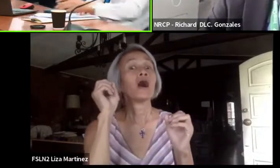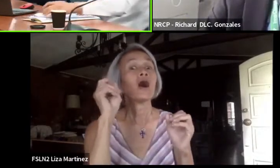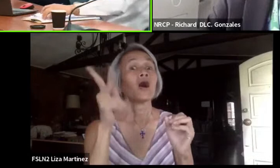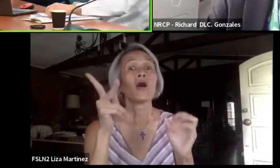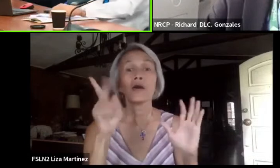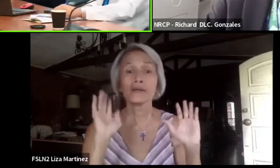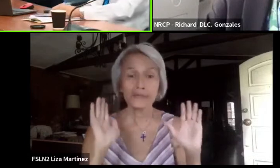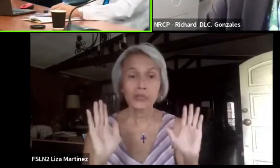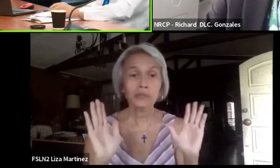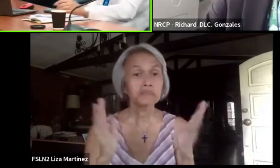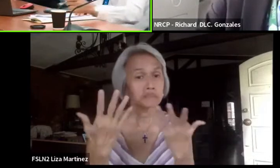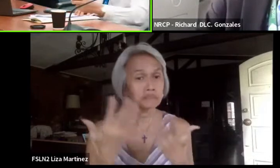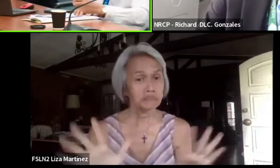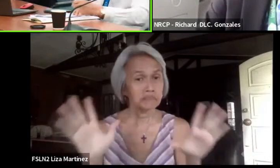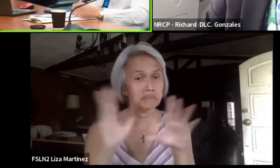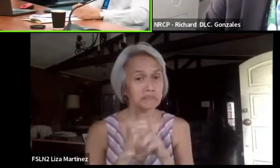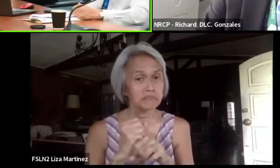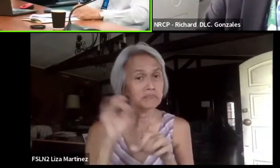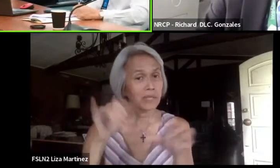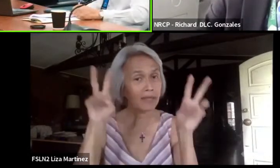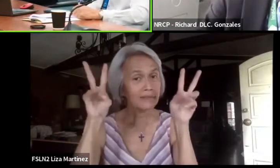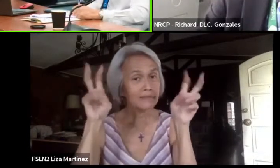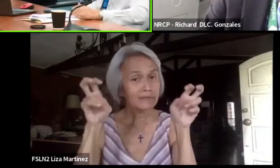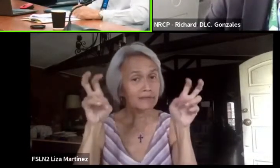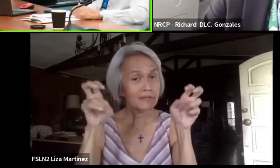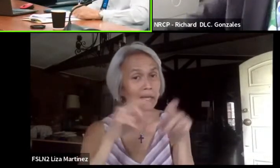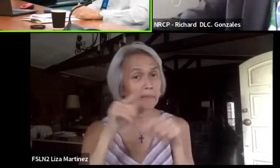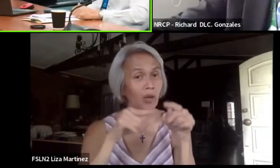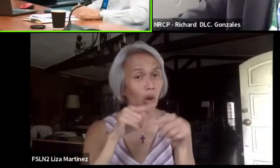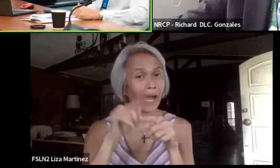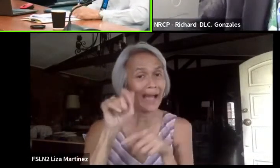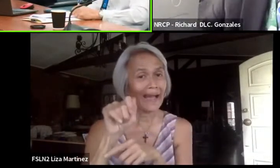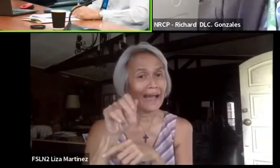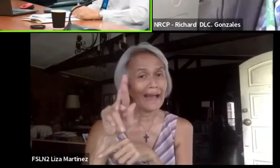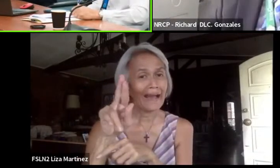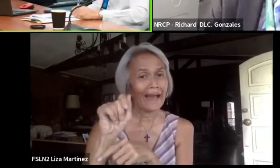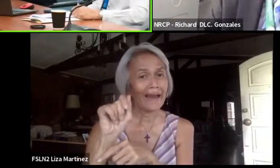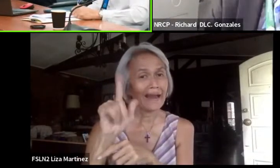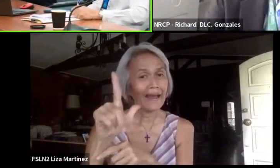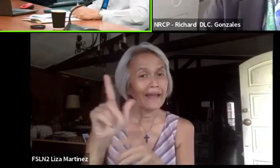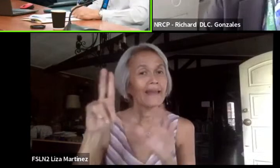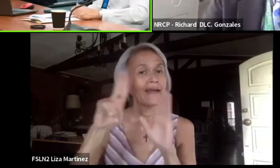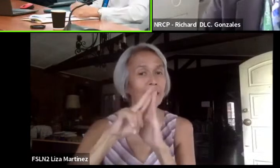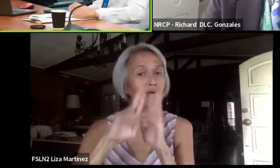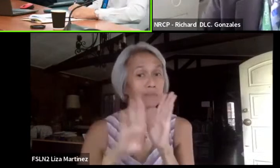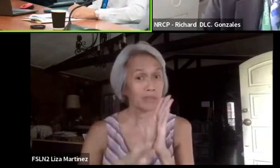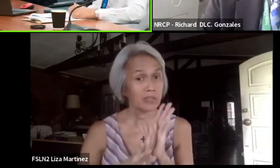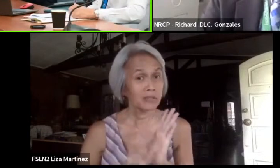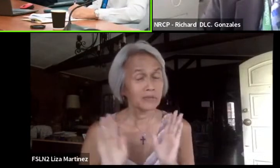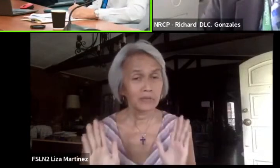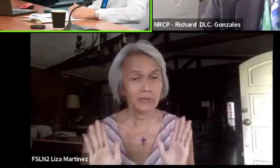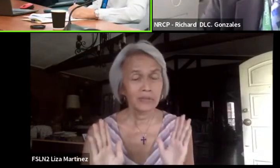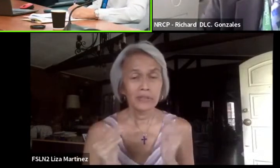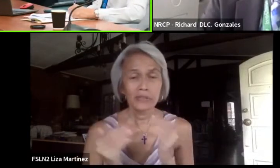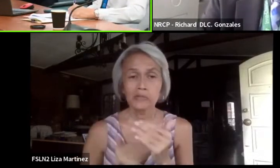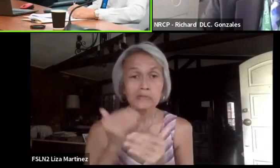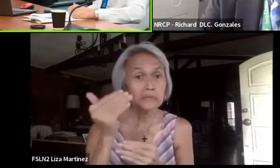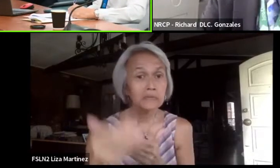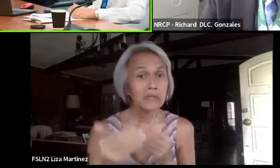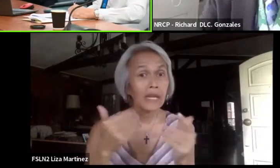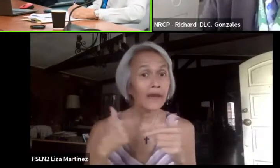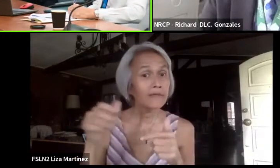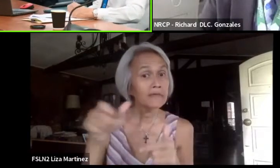suspend consideration of this the ARAL bills for next hearing on this matter. We proceed now to other